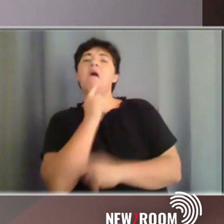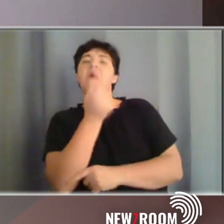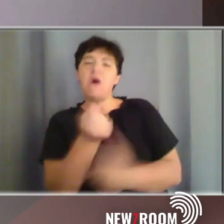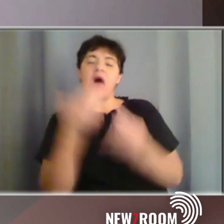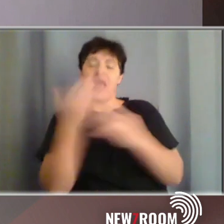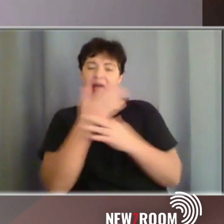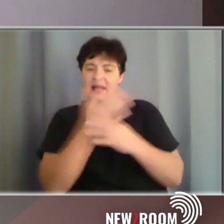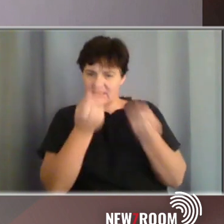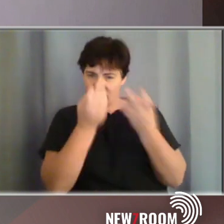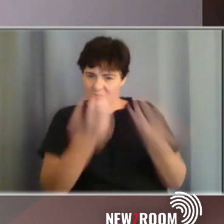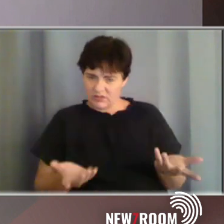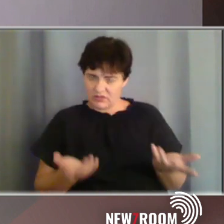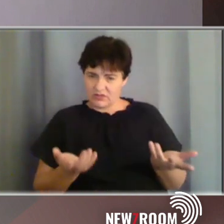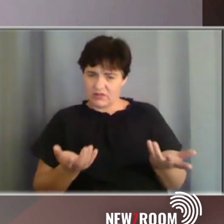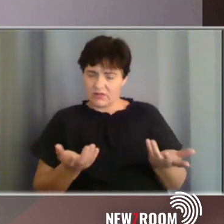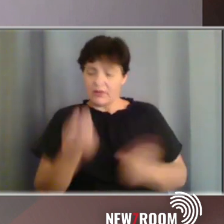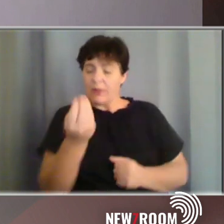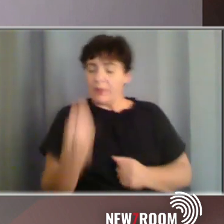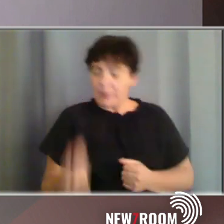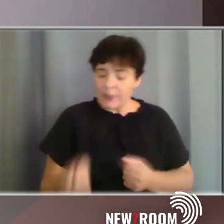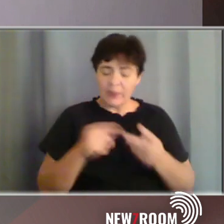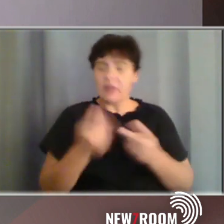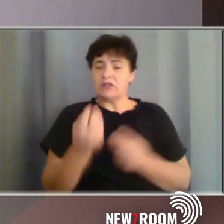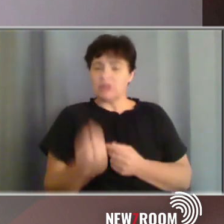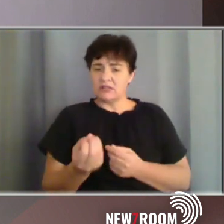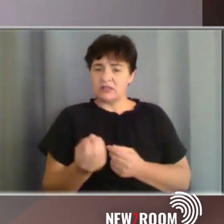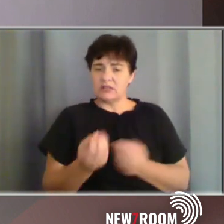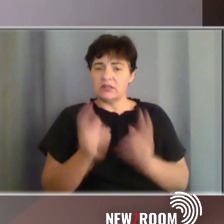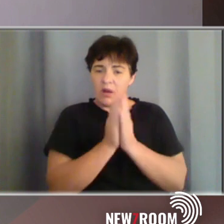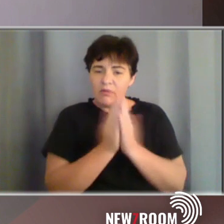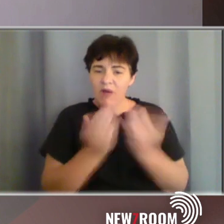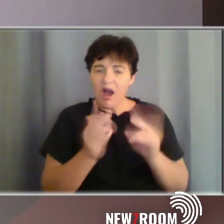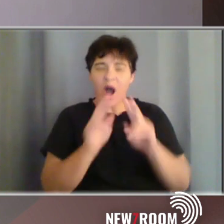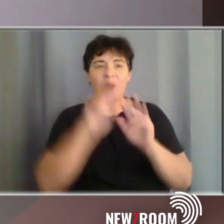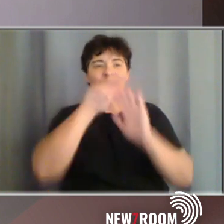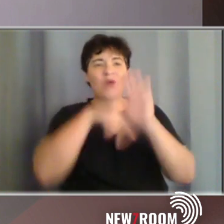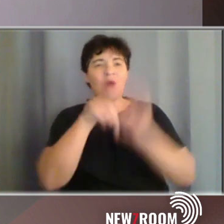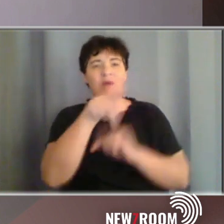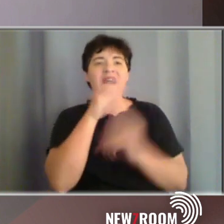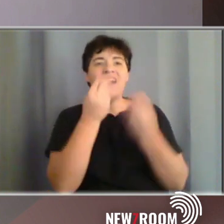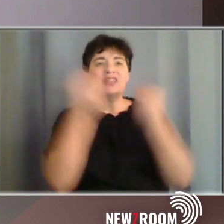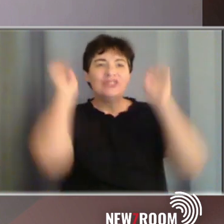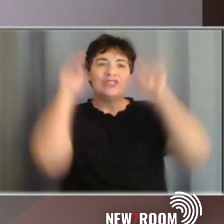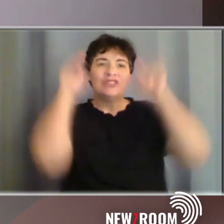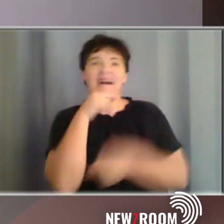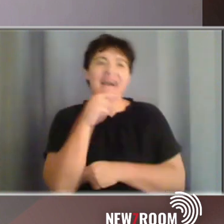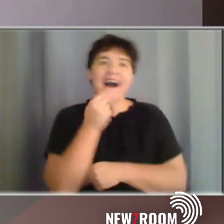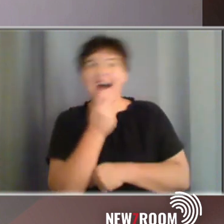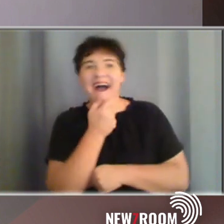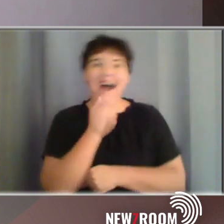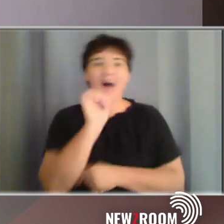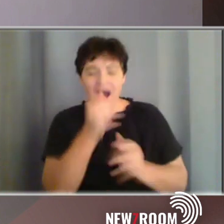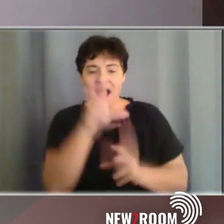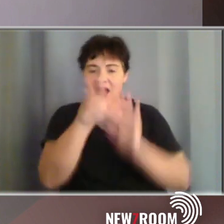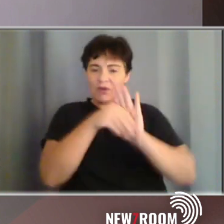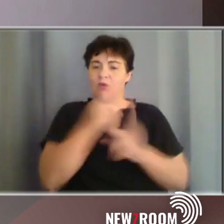young child should be able to open a kiddies program and be included because it is their human right.